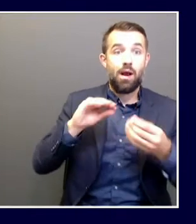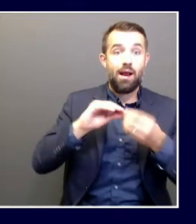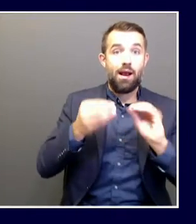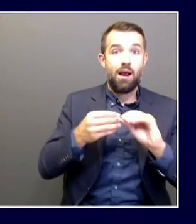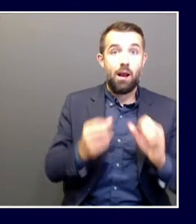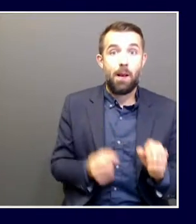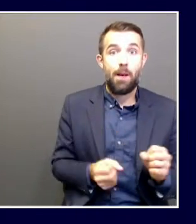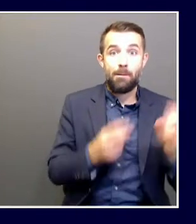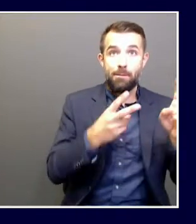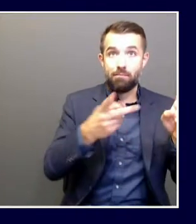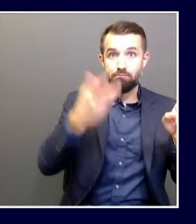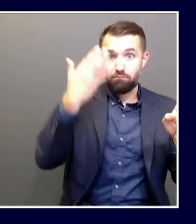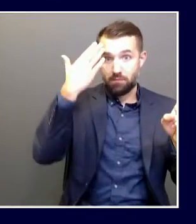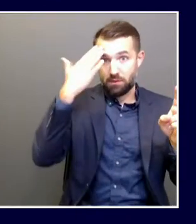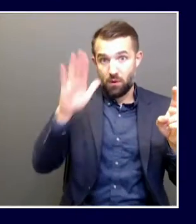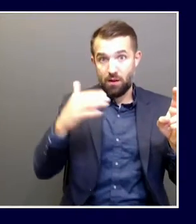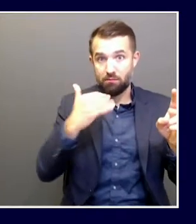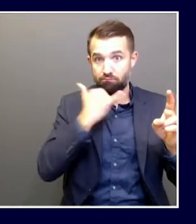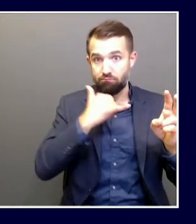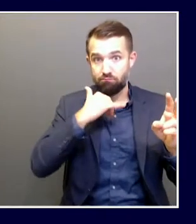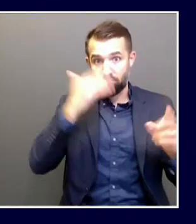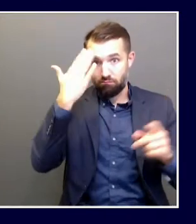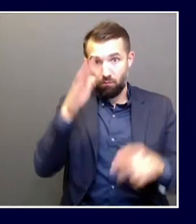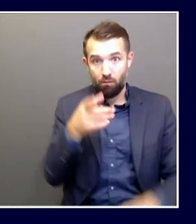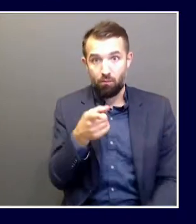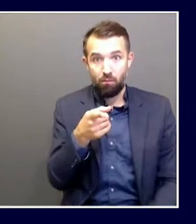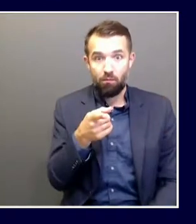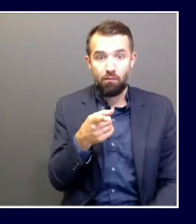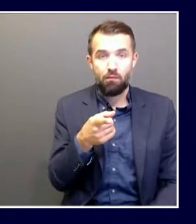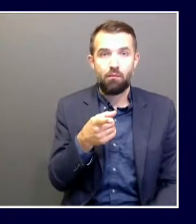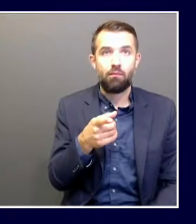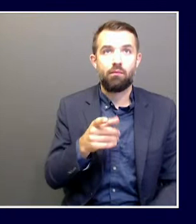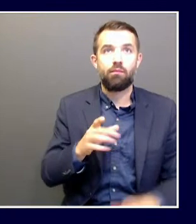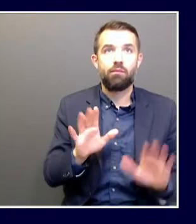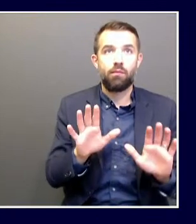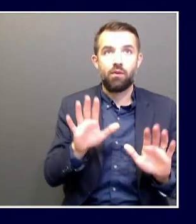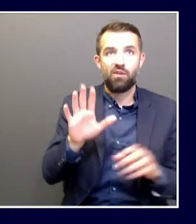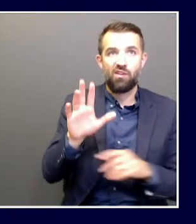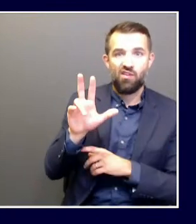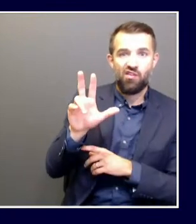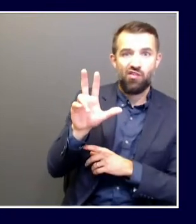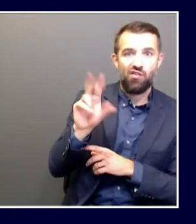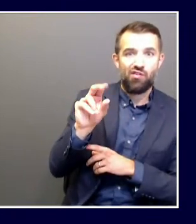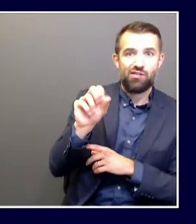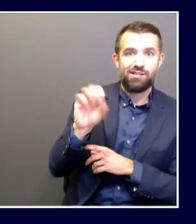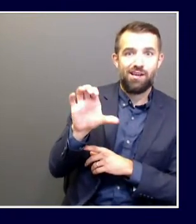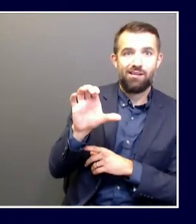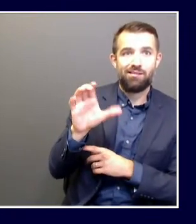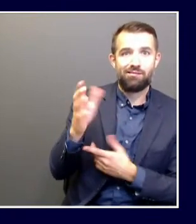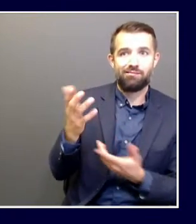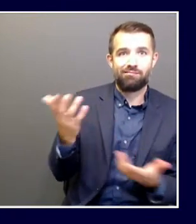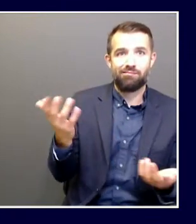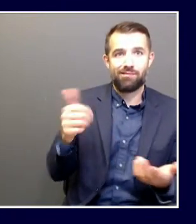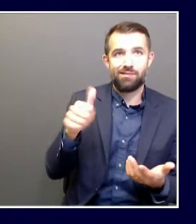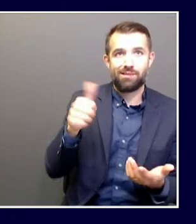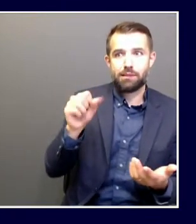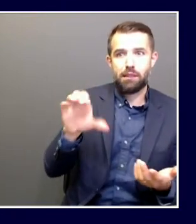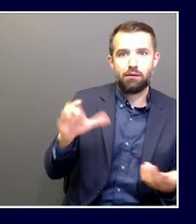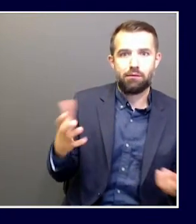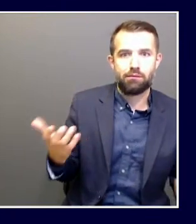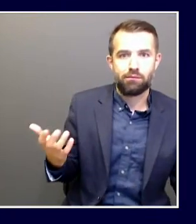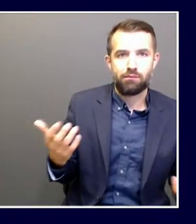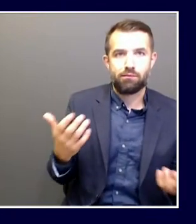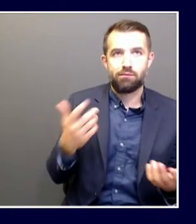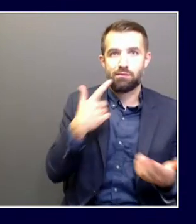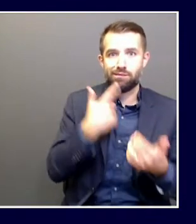incomplete numbers when they first got posted. I think within probably 30 seconds, if that, made probably 10 seconds, our head of